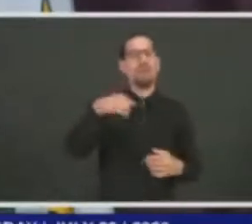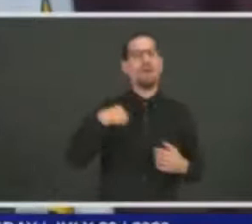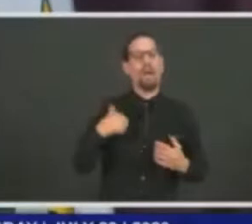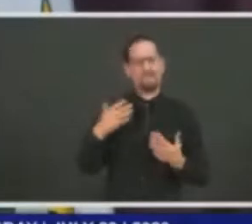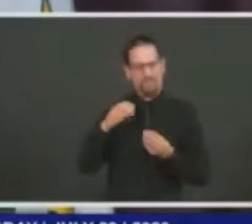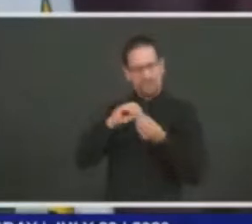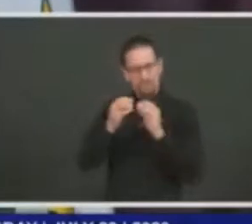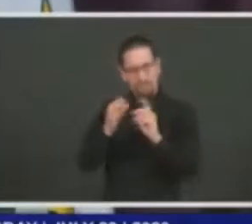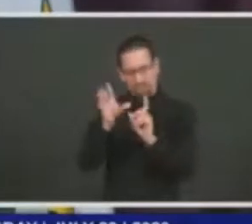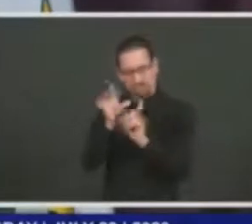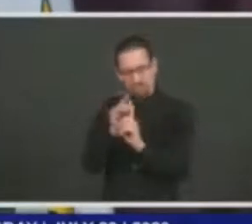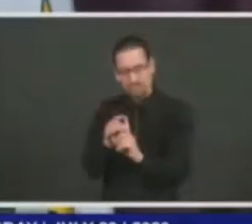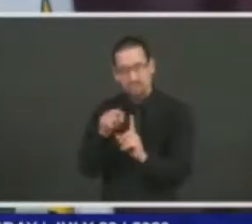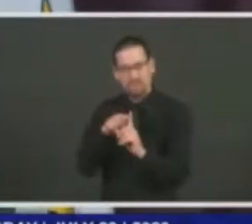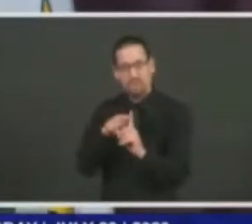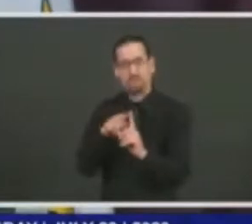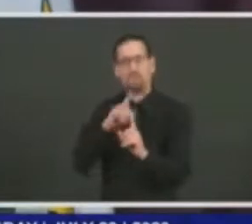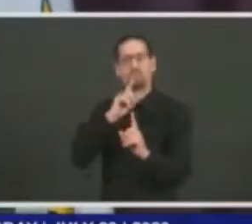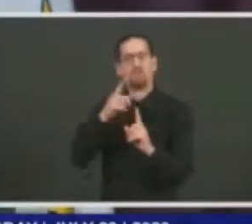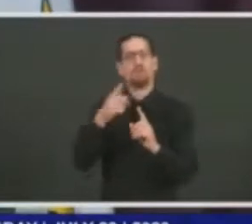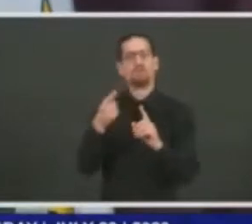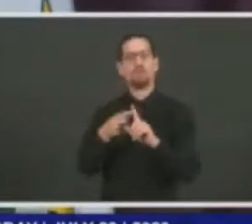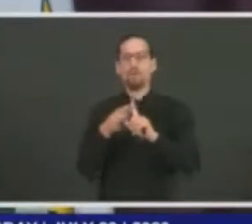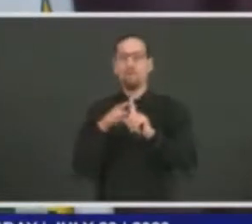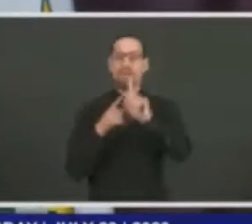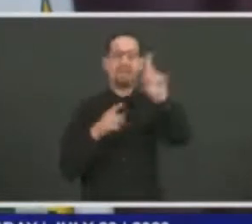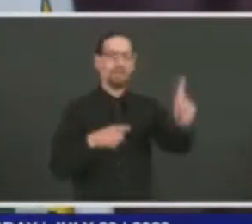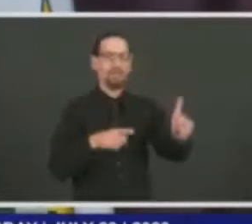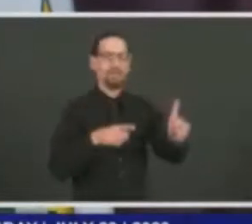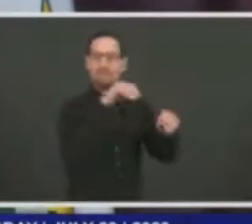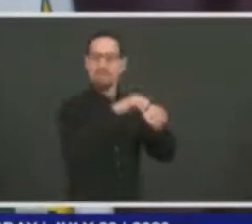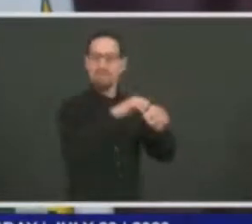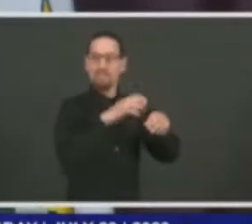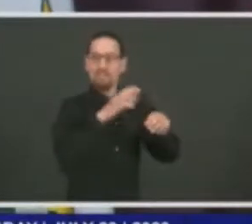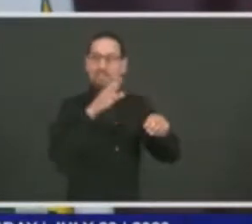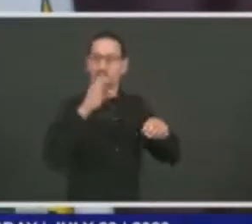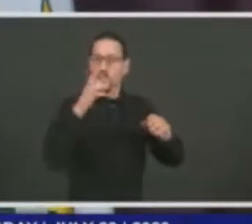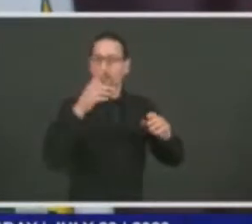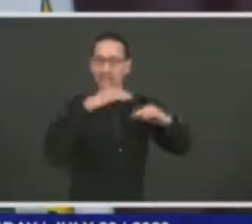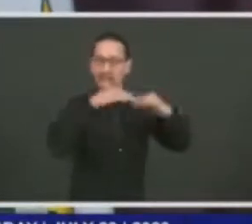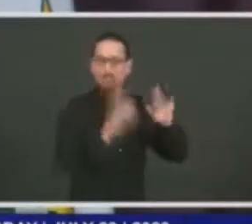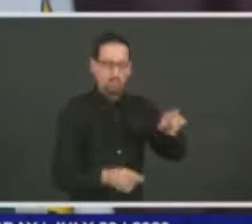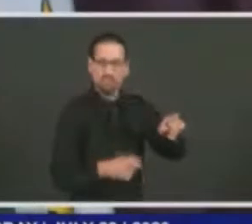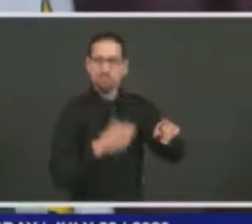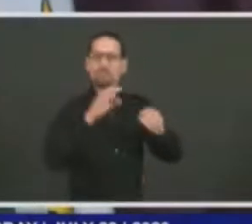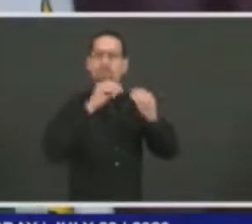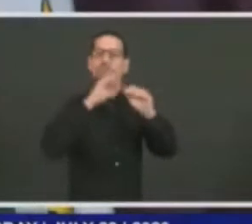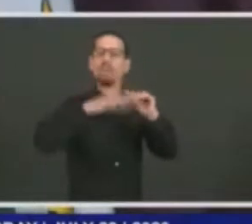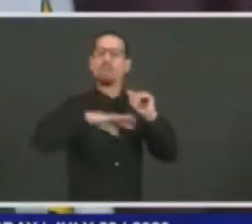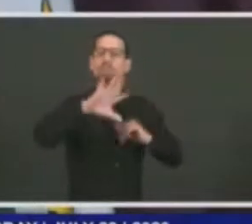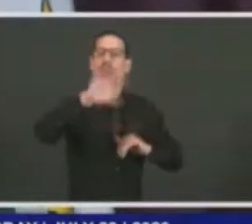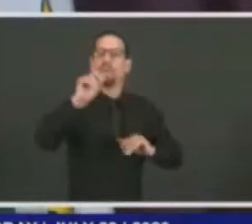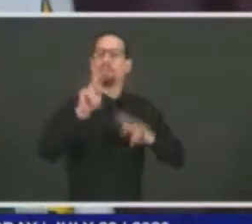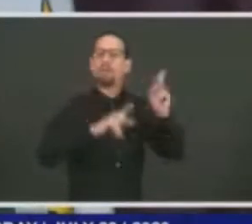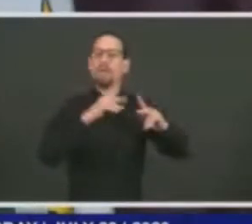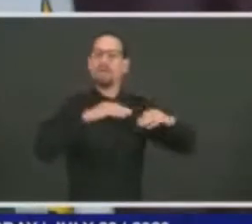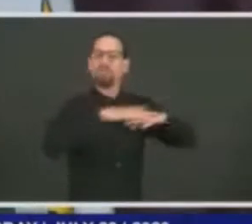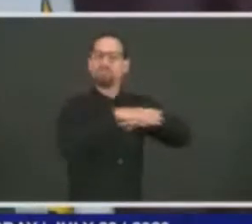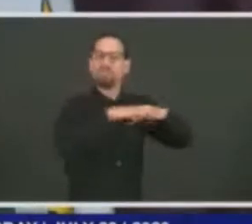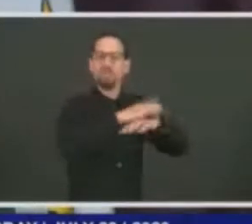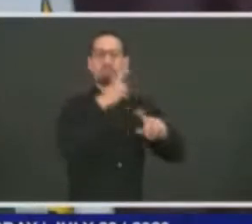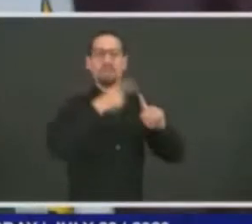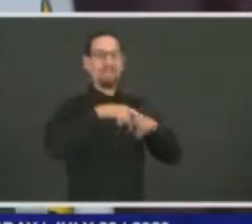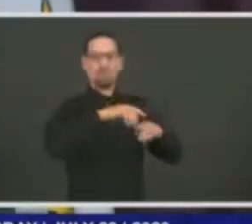back to a house party with more than 50 people and no one wearing a mask, to a baby